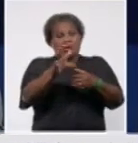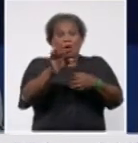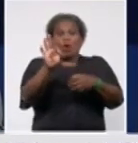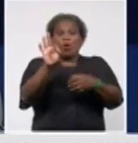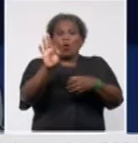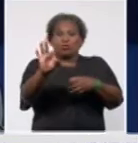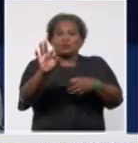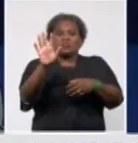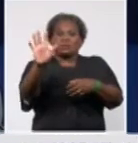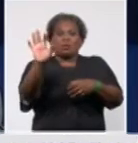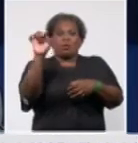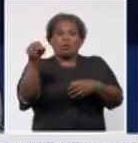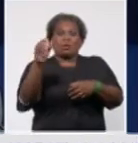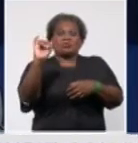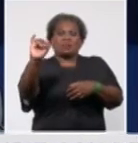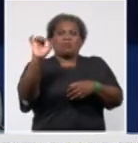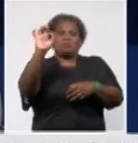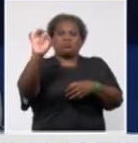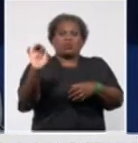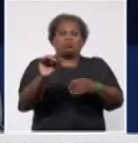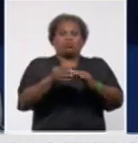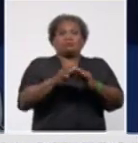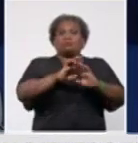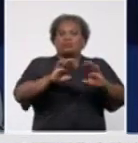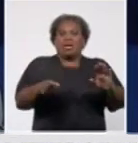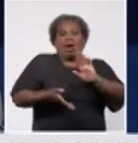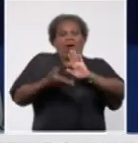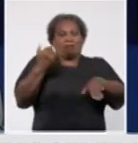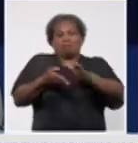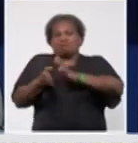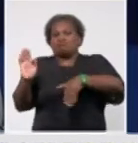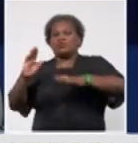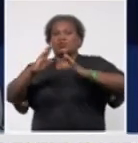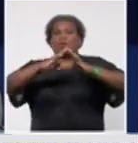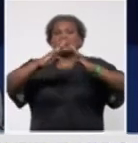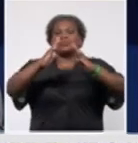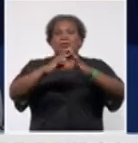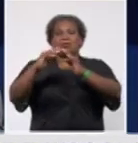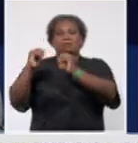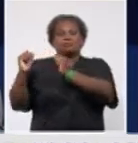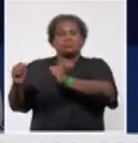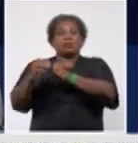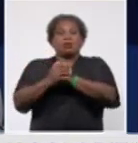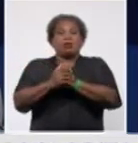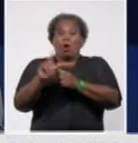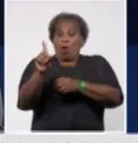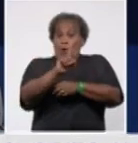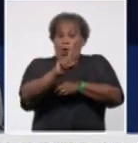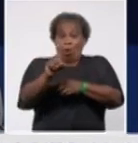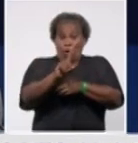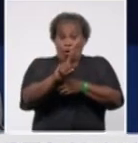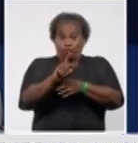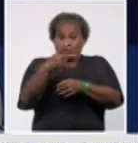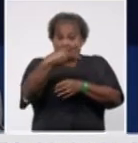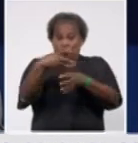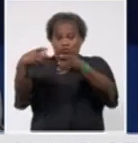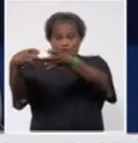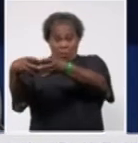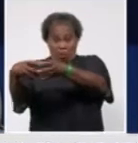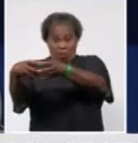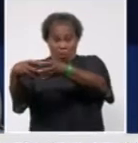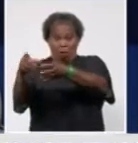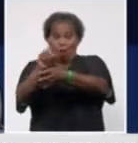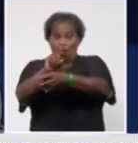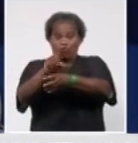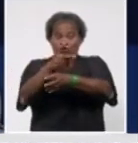Meanwhile, 11 people diagnosed with the virus yesterday are between 20 and 39 years of age. 11 cases are